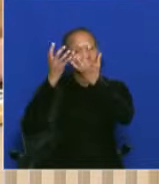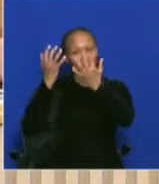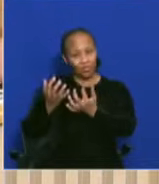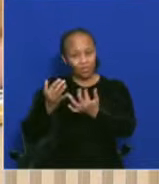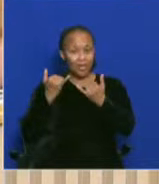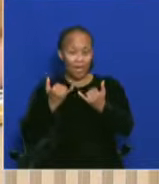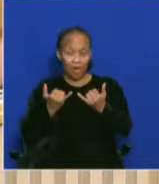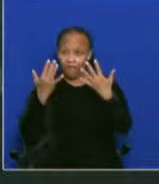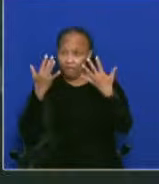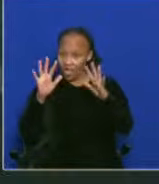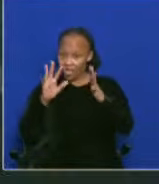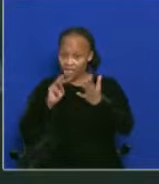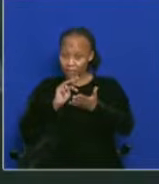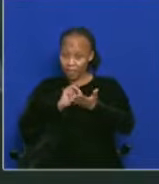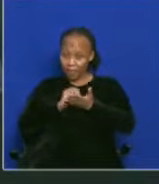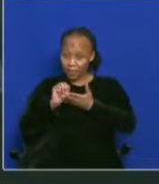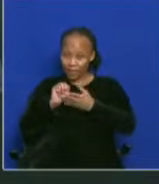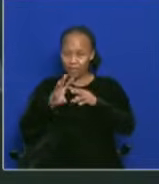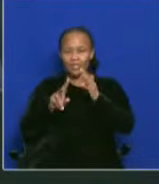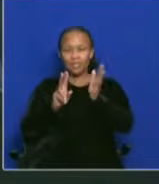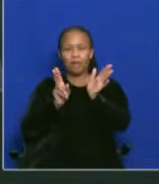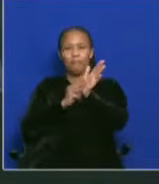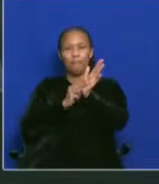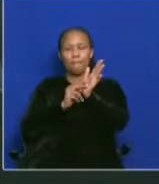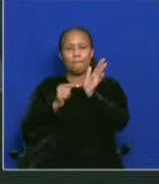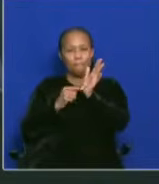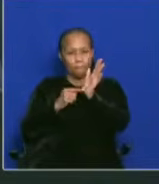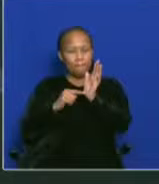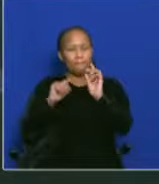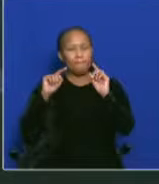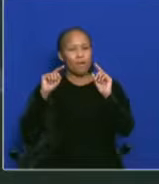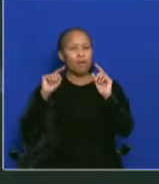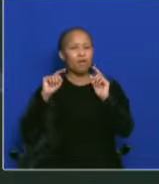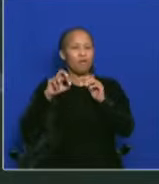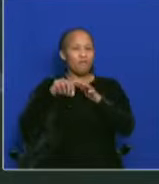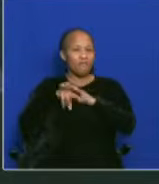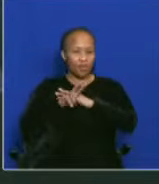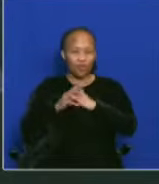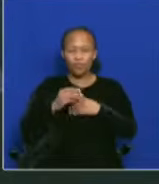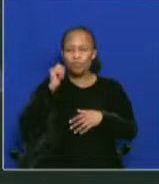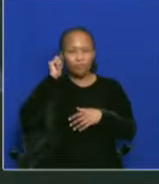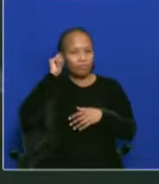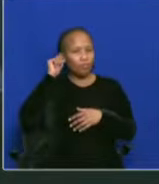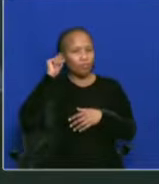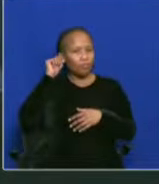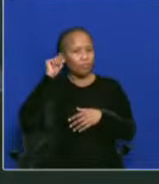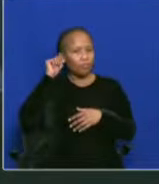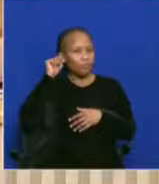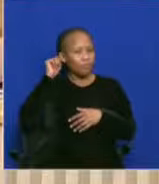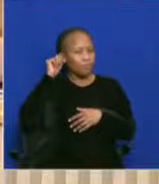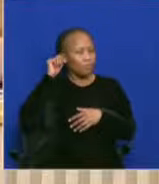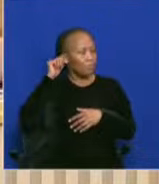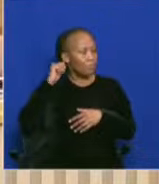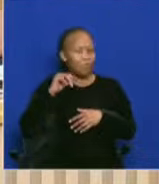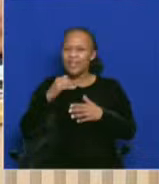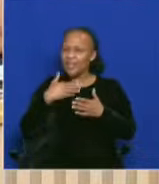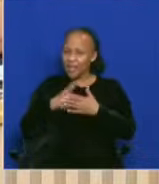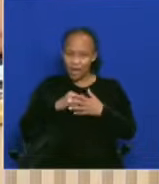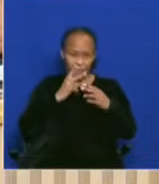You don't want us to see the pictures themselves, because what we see here is scrambled. I'm not sure why.